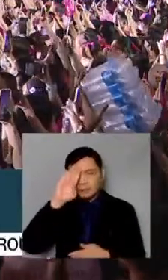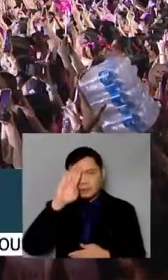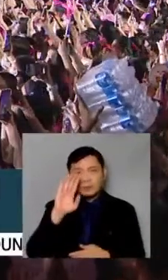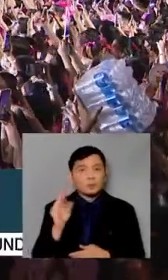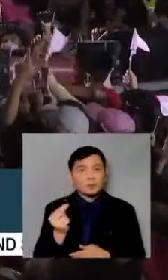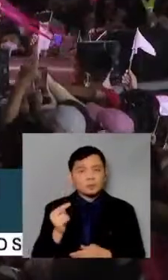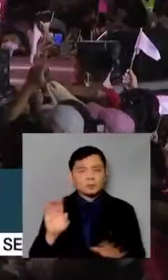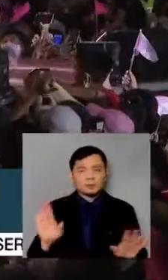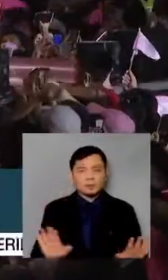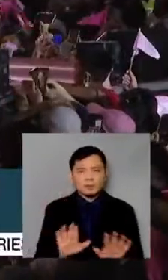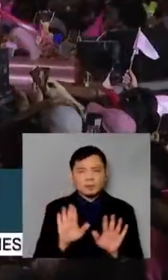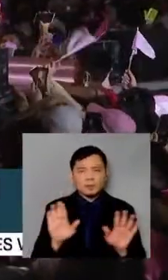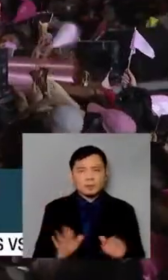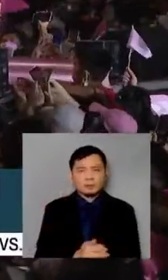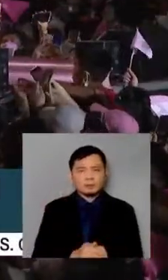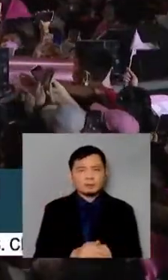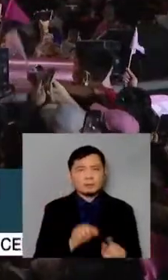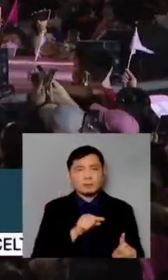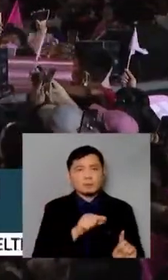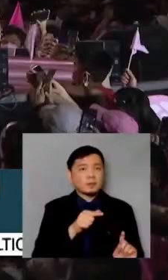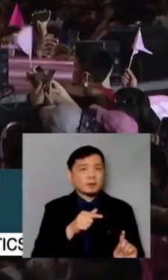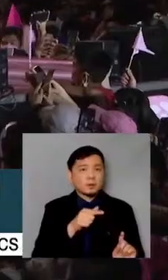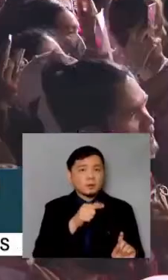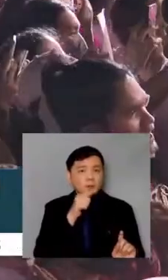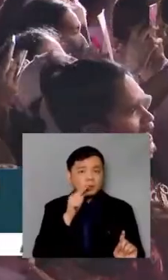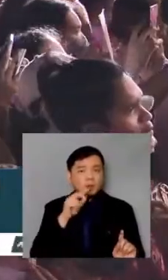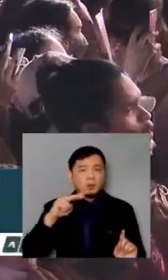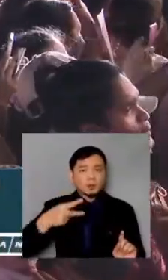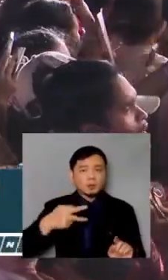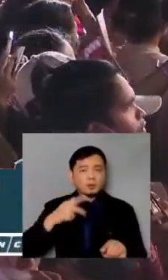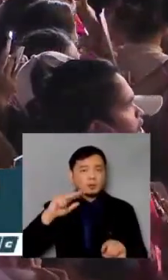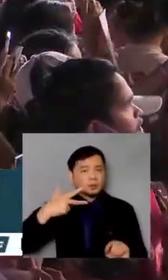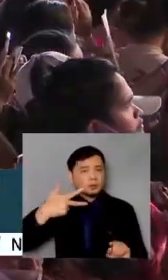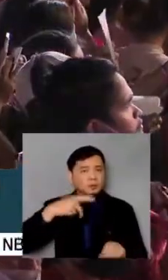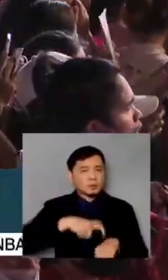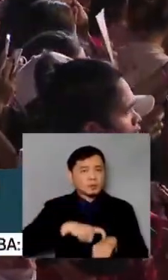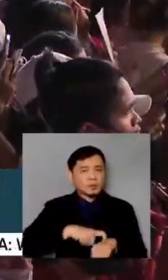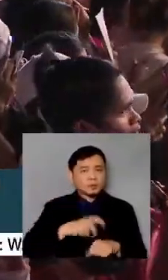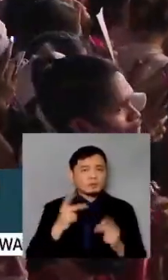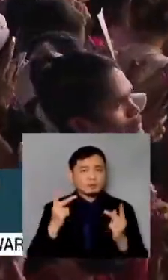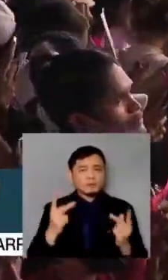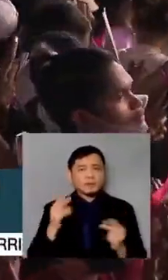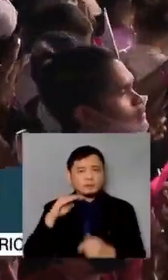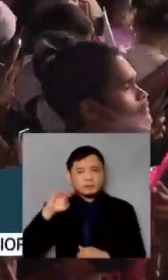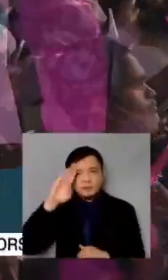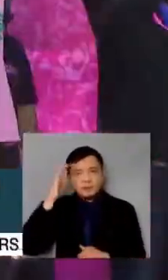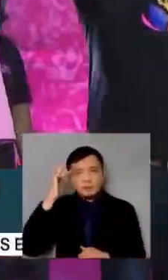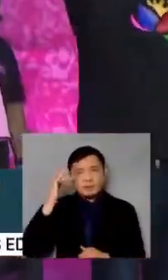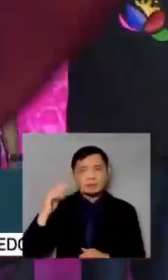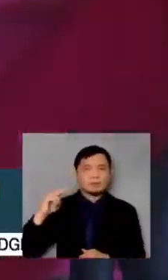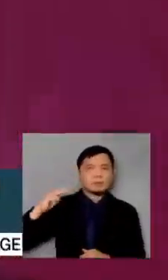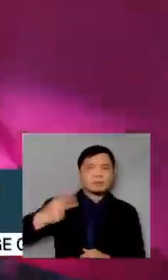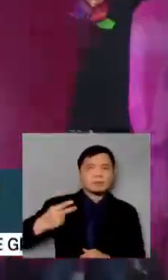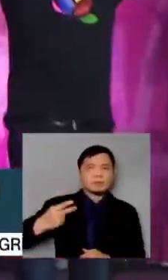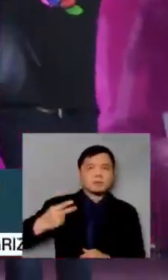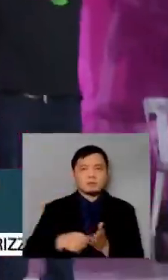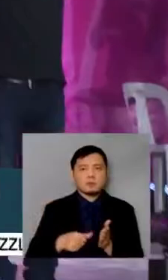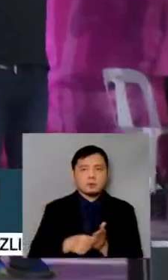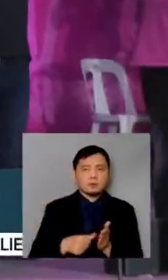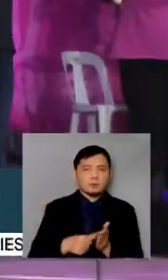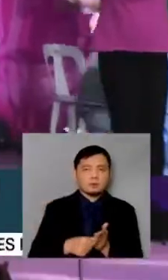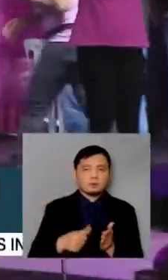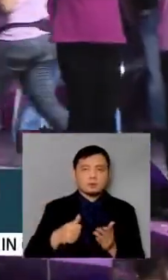was Robredo's third visit to Cavite, the second largest province in terms of voter population. Earlier that